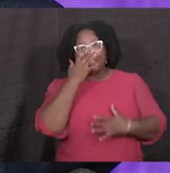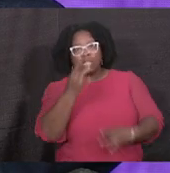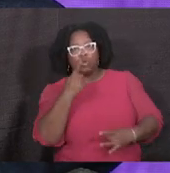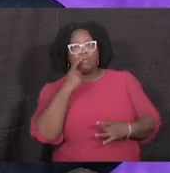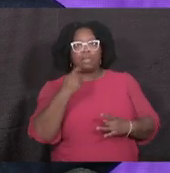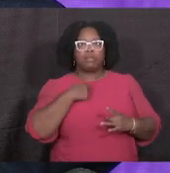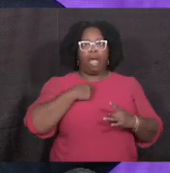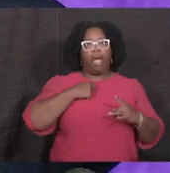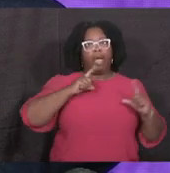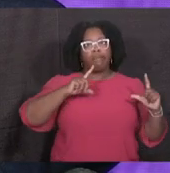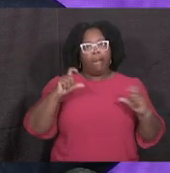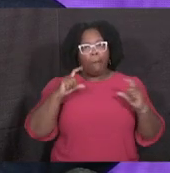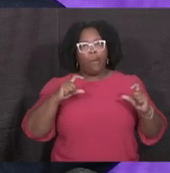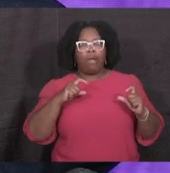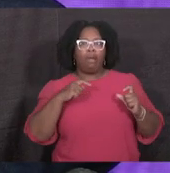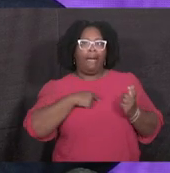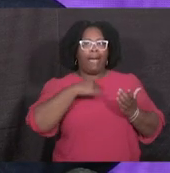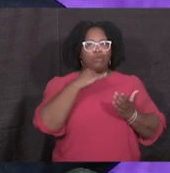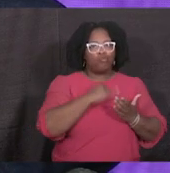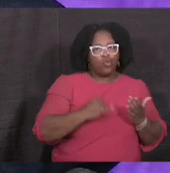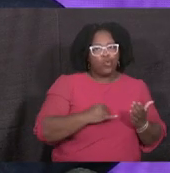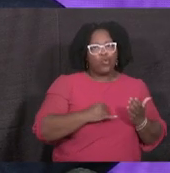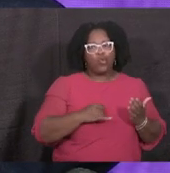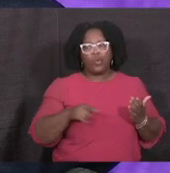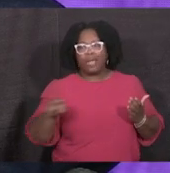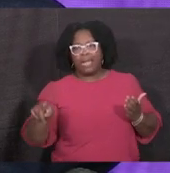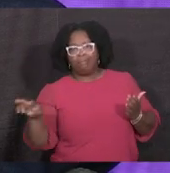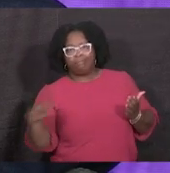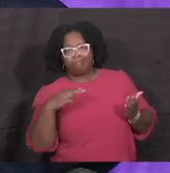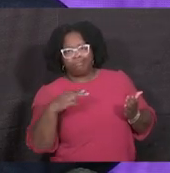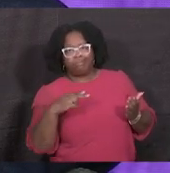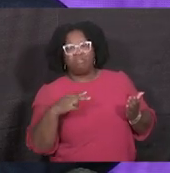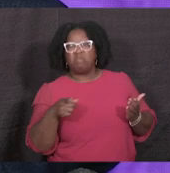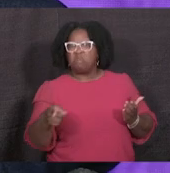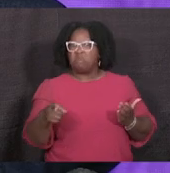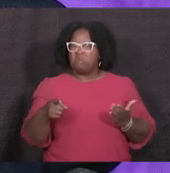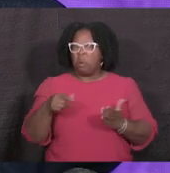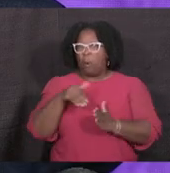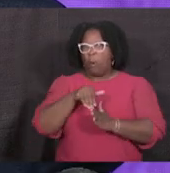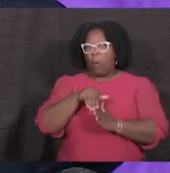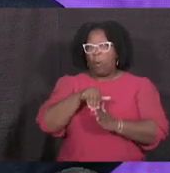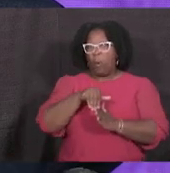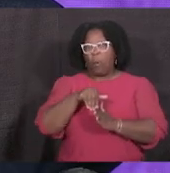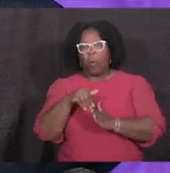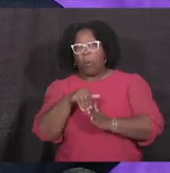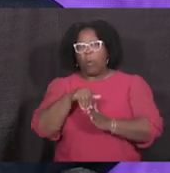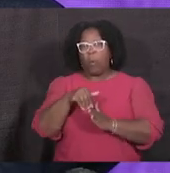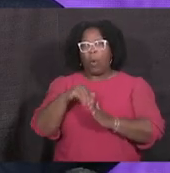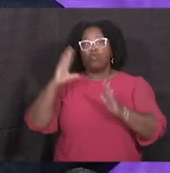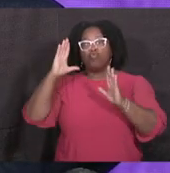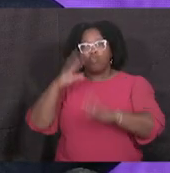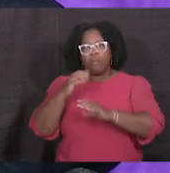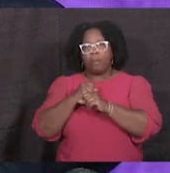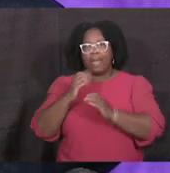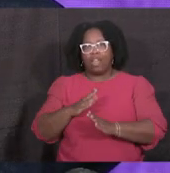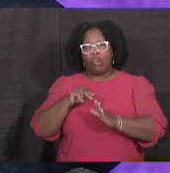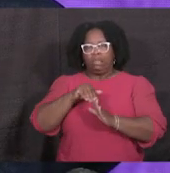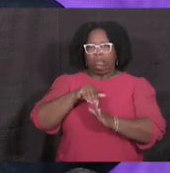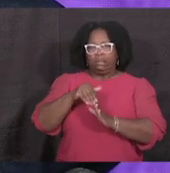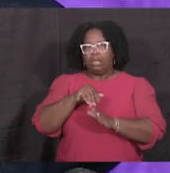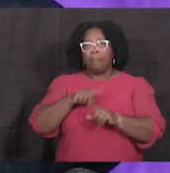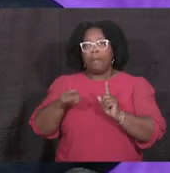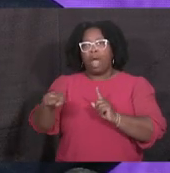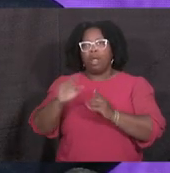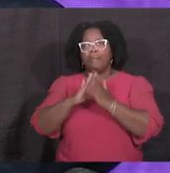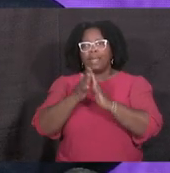time, and he was on the verge of being a troublemaker, but he got interested in making photographs.